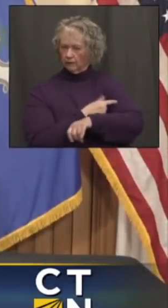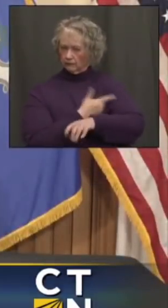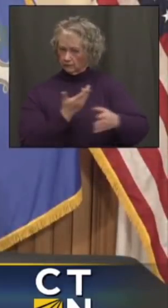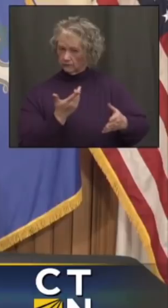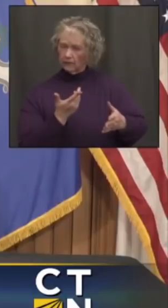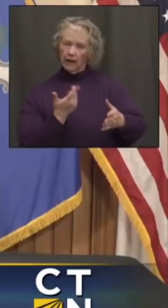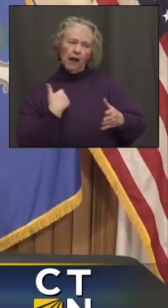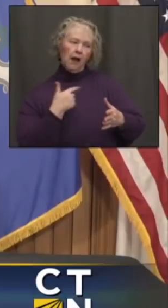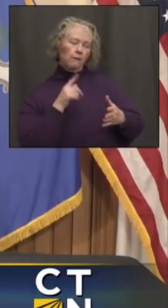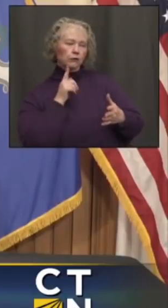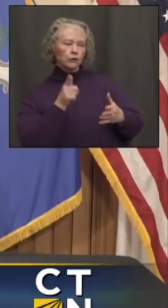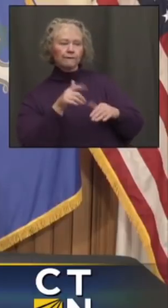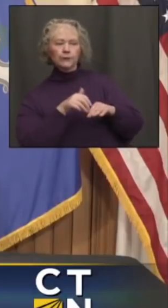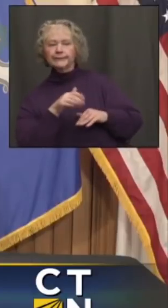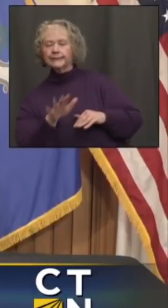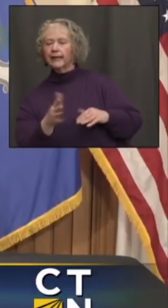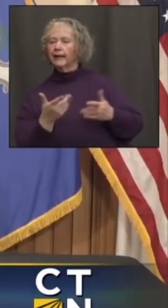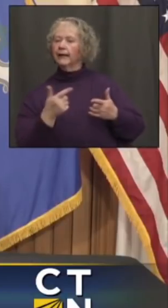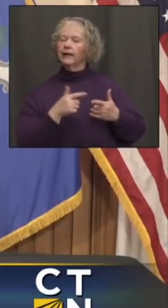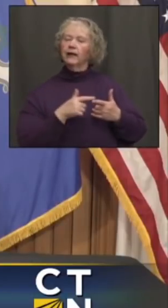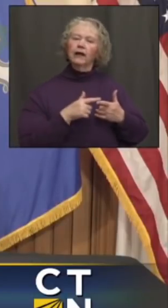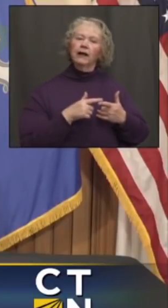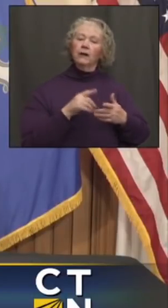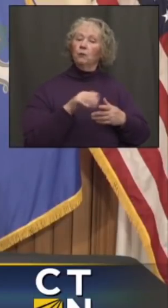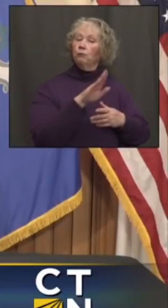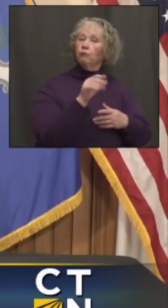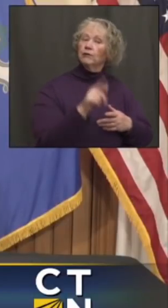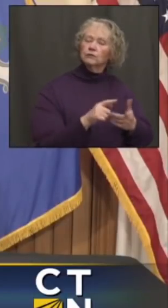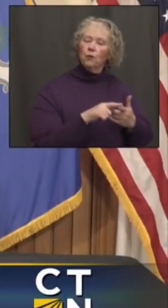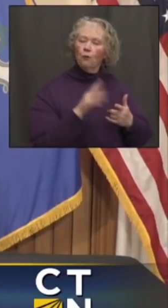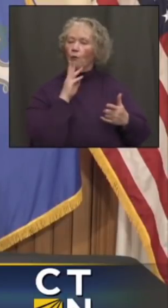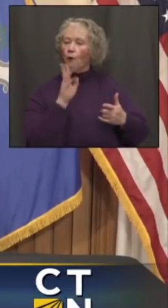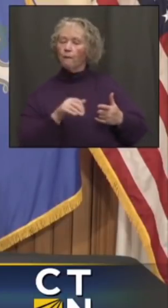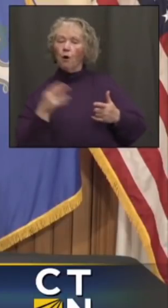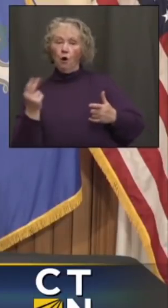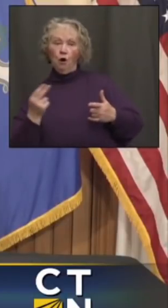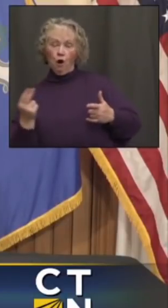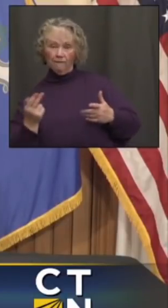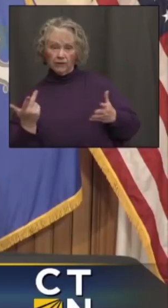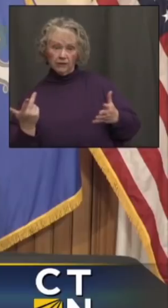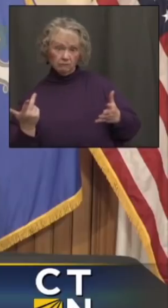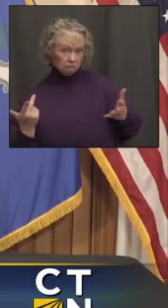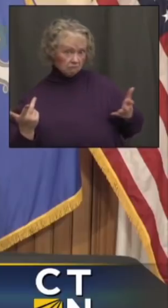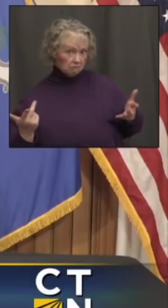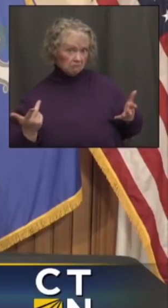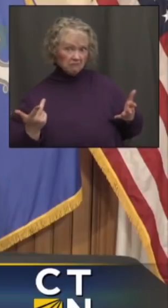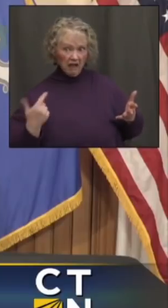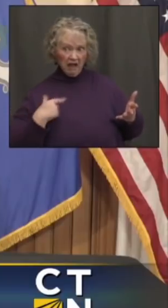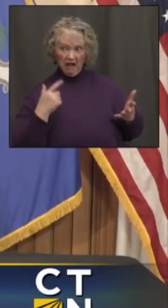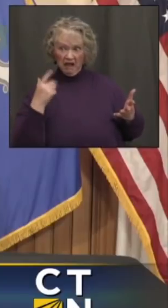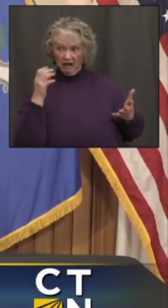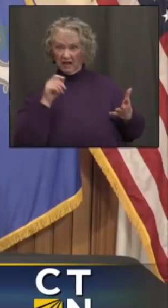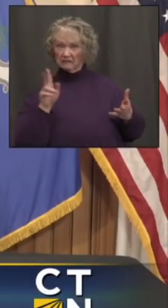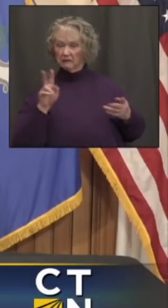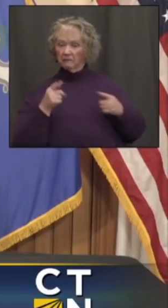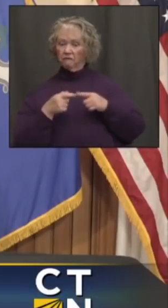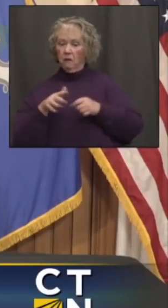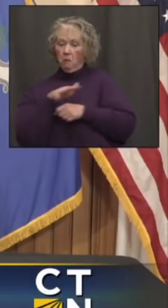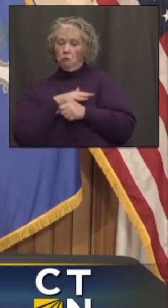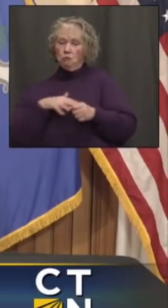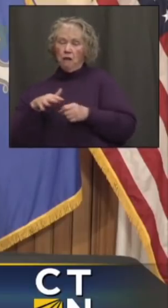Do we have any statistics on the number of residents of those 34 communities that receive